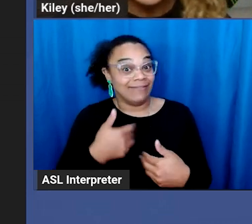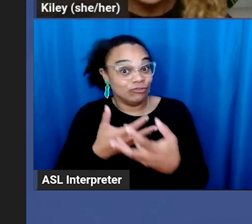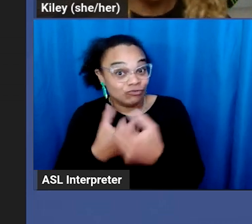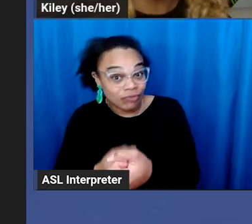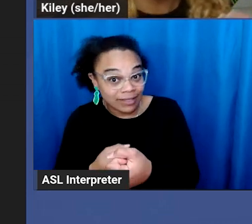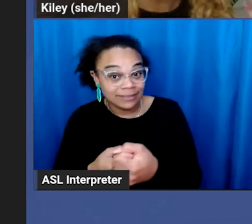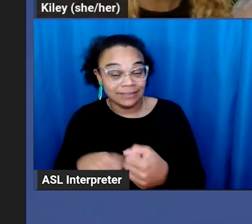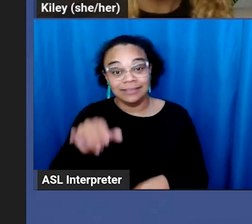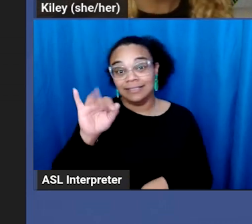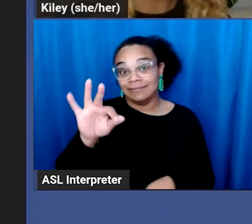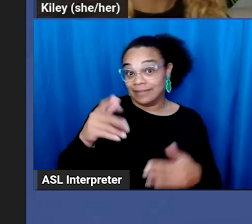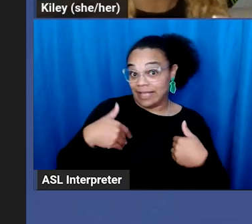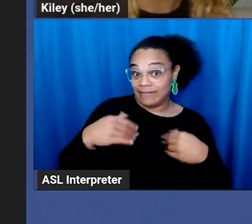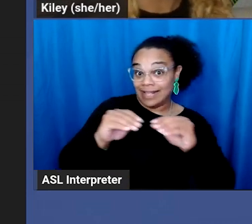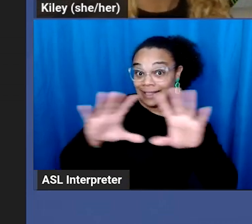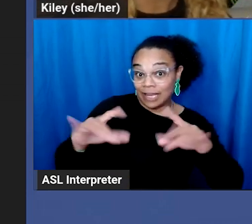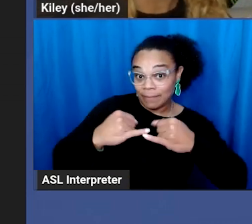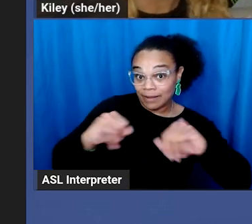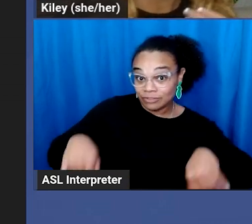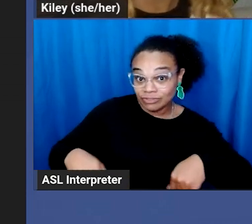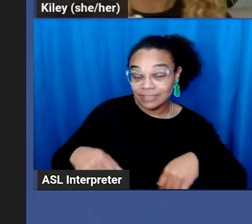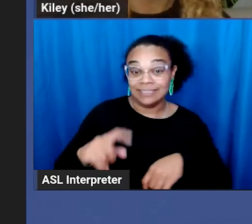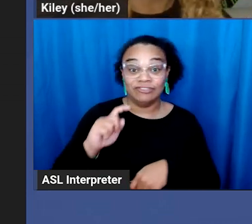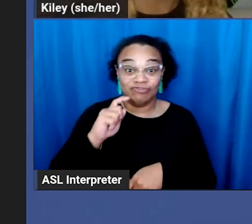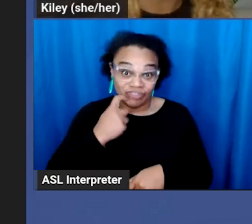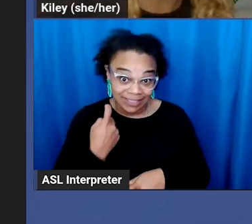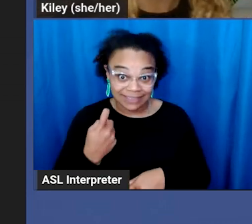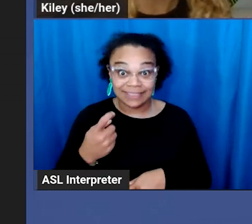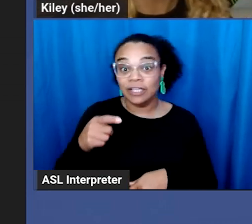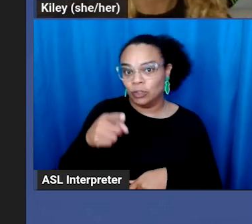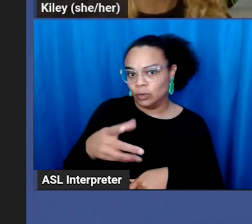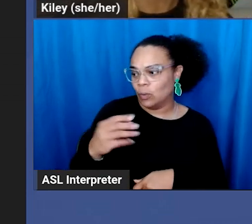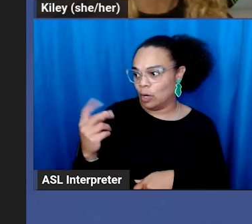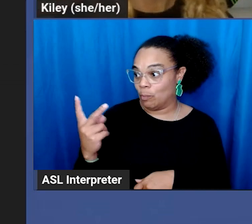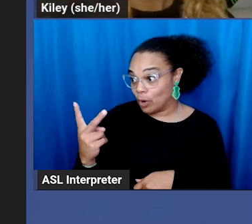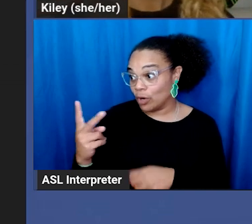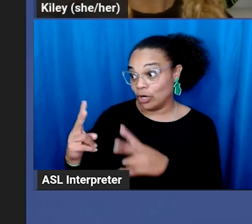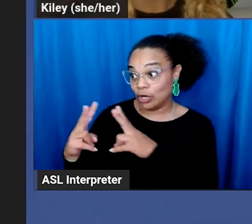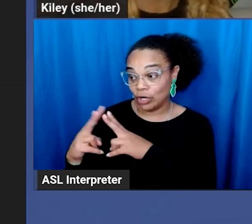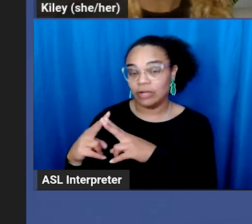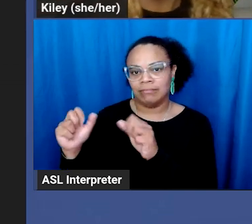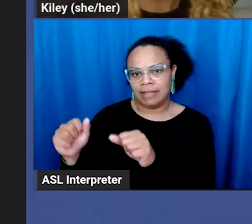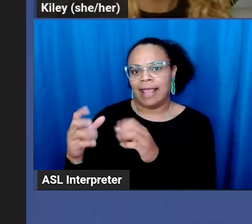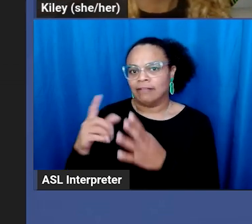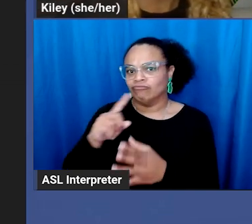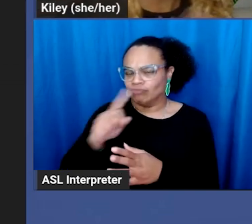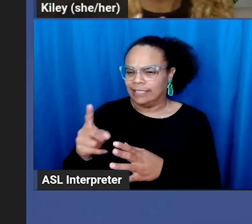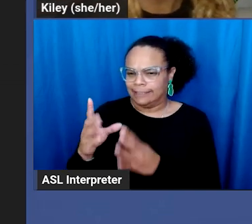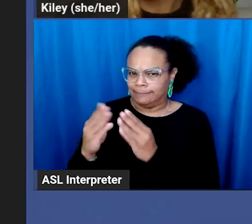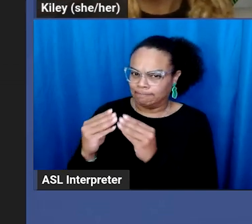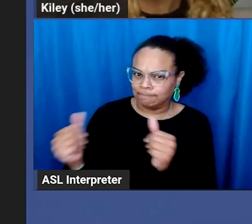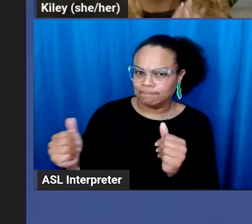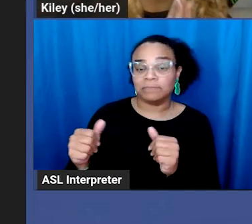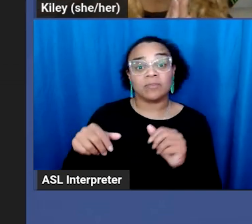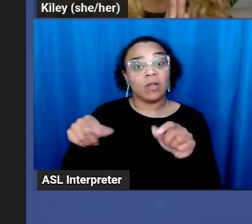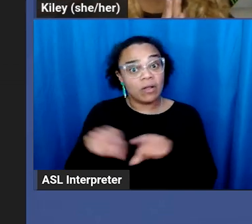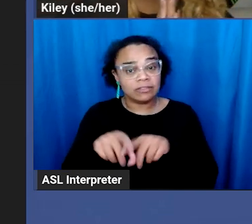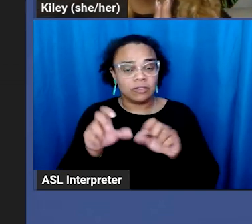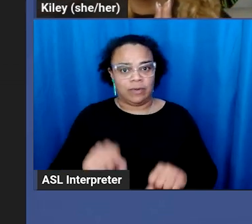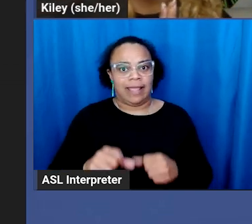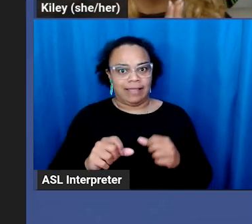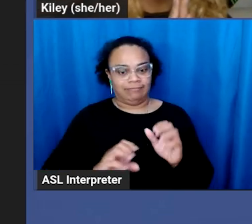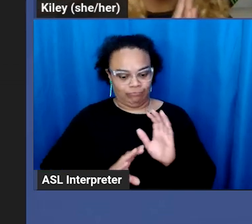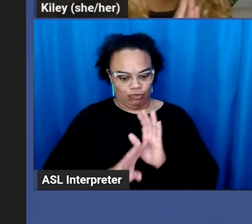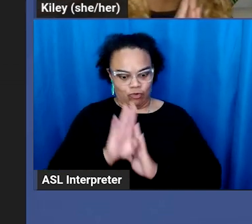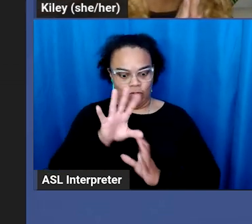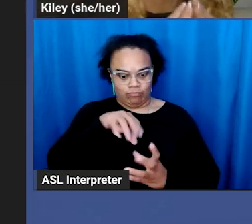clear boundaries, jealousy can be something that you and your partner can really work on, and you can get a lot of, self-growth from working on